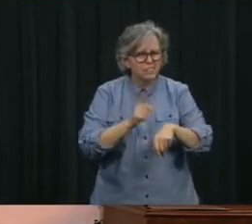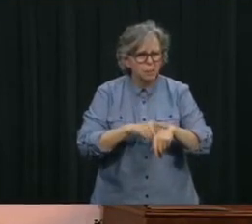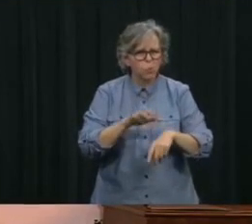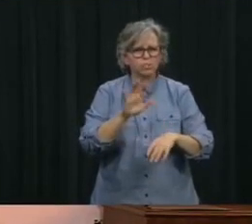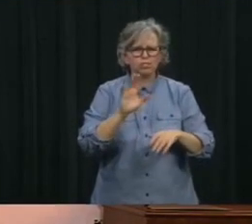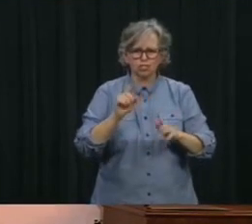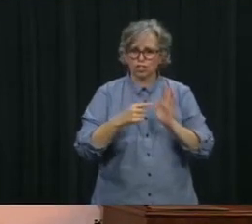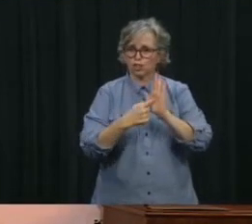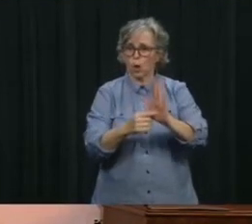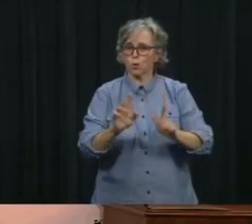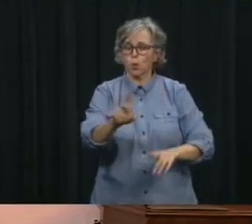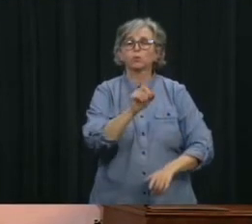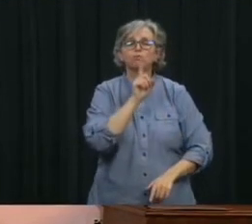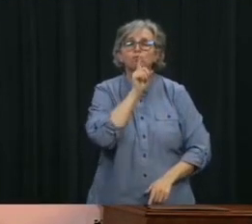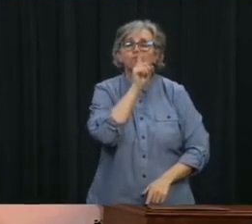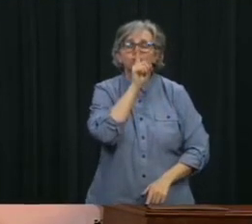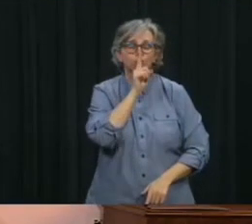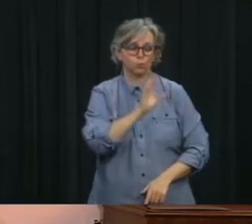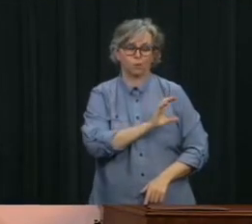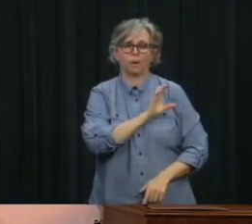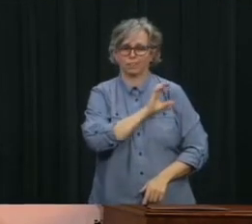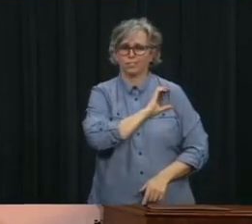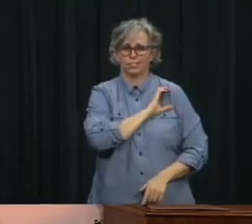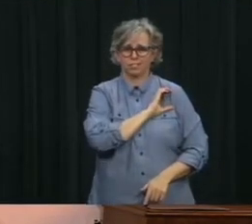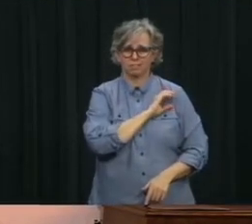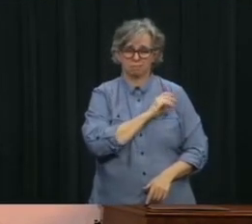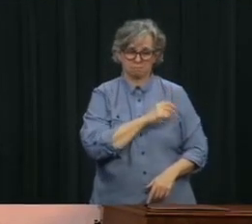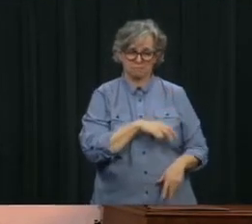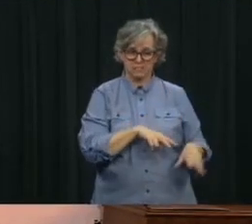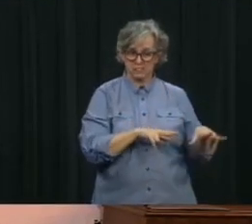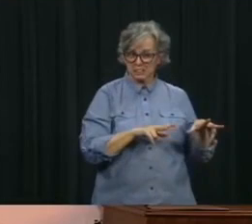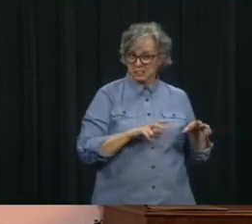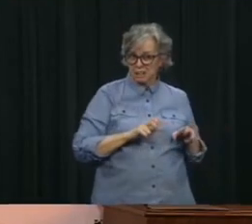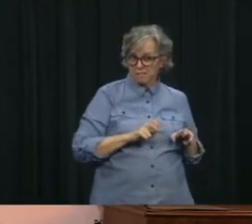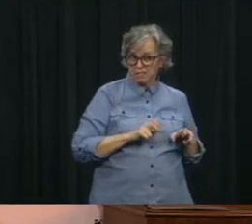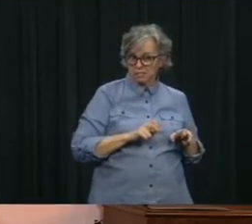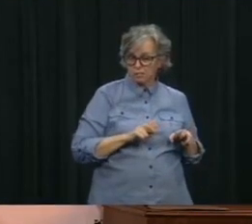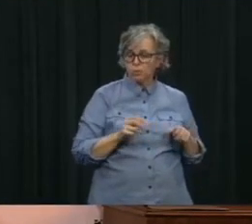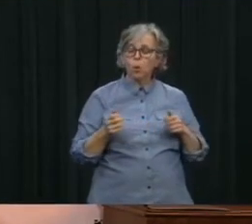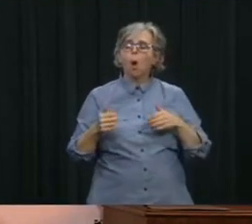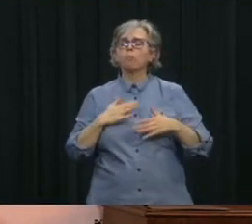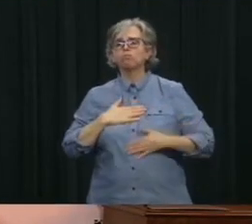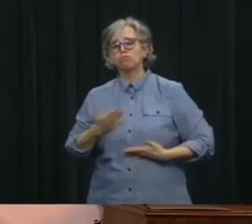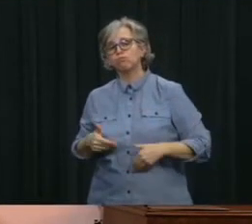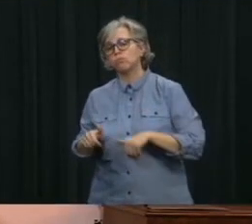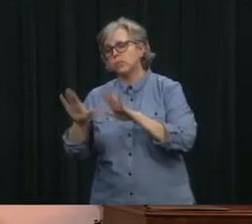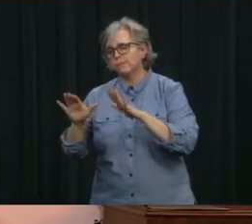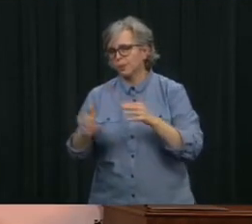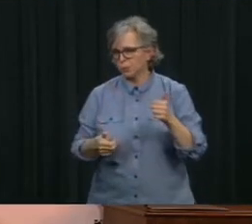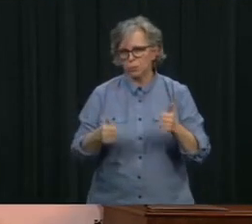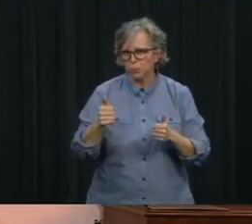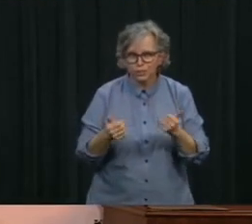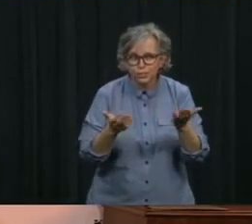as being selfish or selfless. And that's also true of our society.